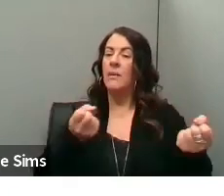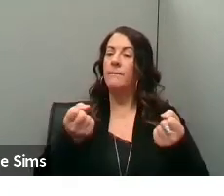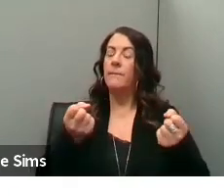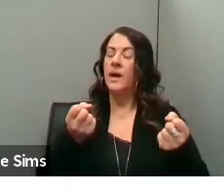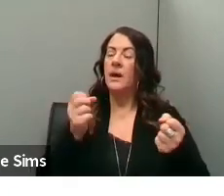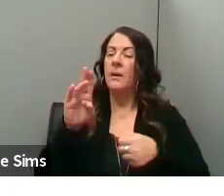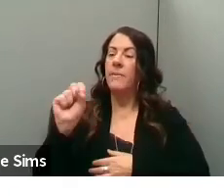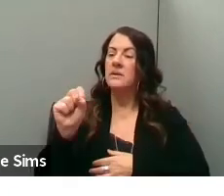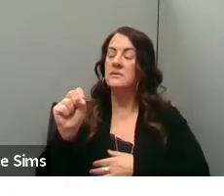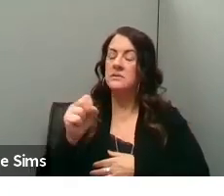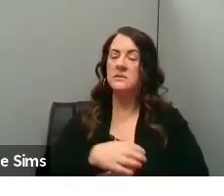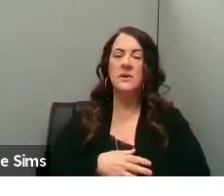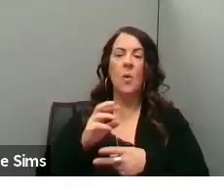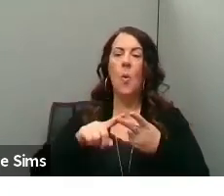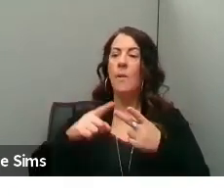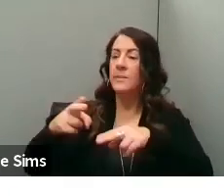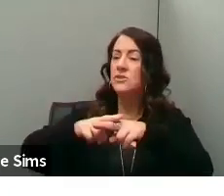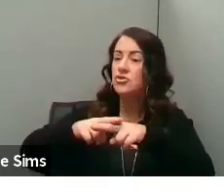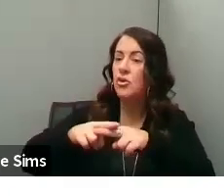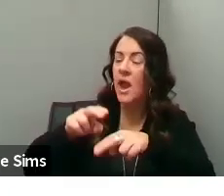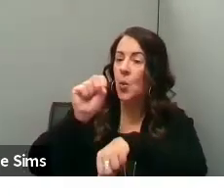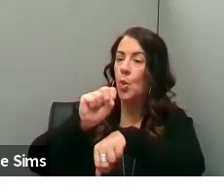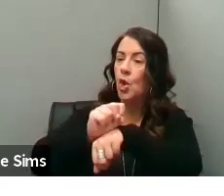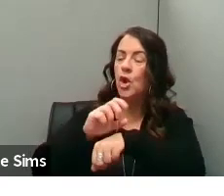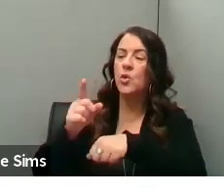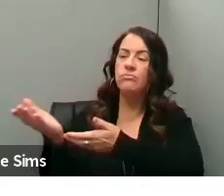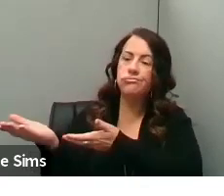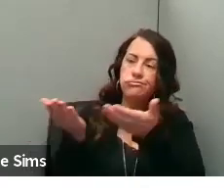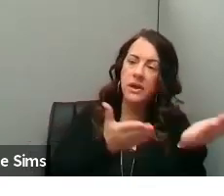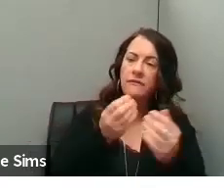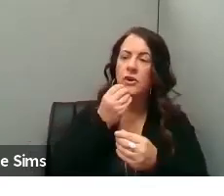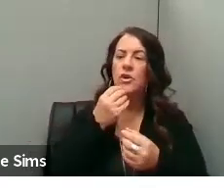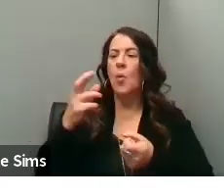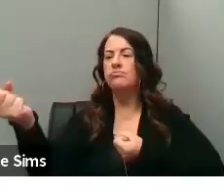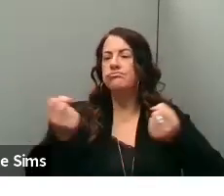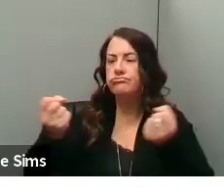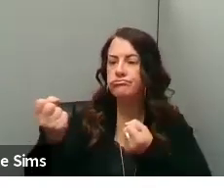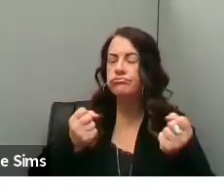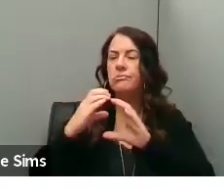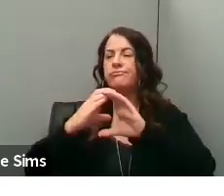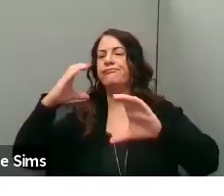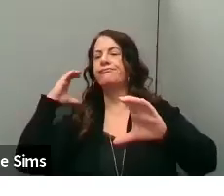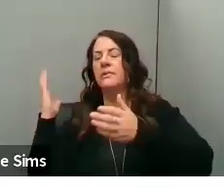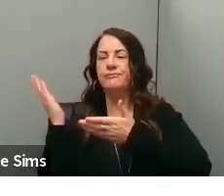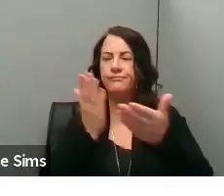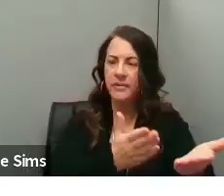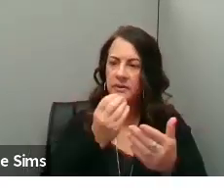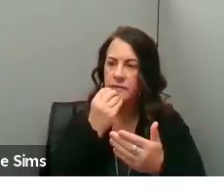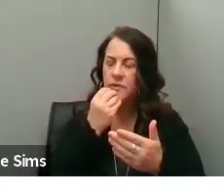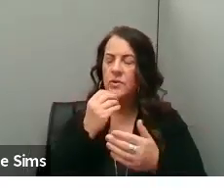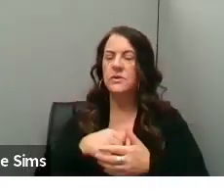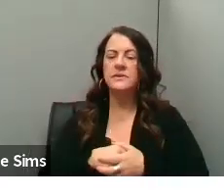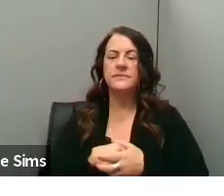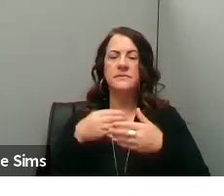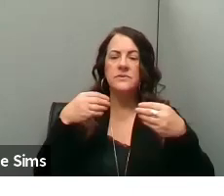that transport food from one location to the next. The link at the bottom of the slide has a list